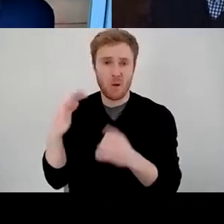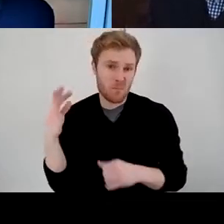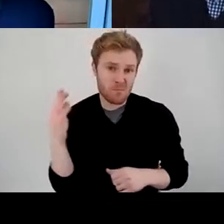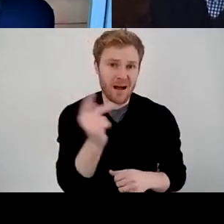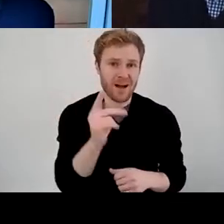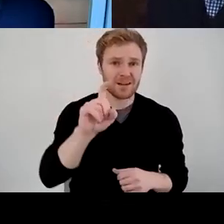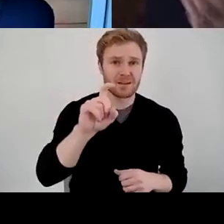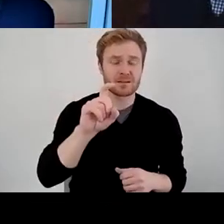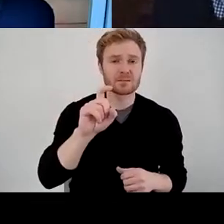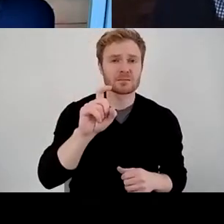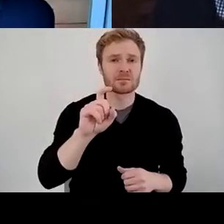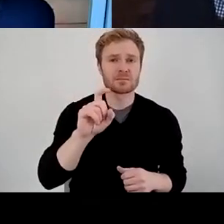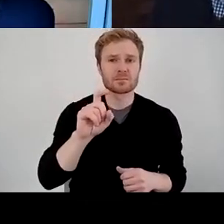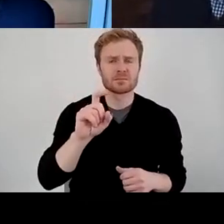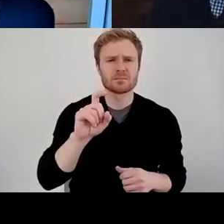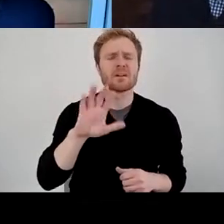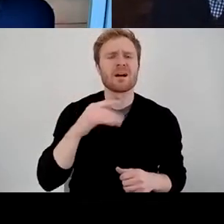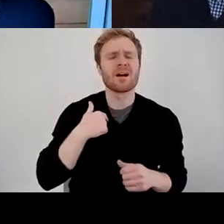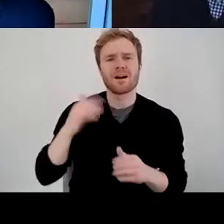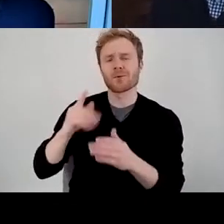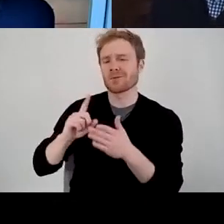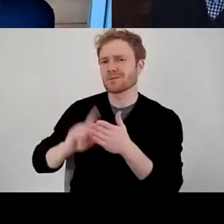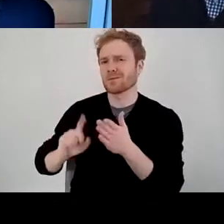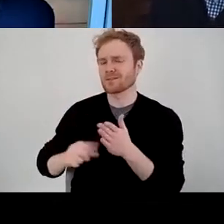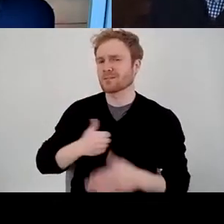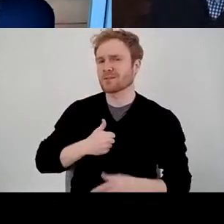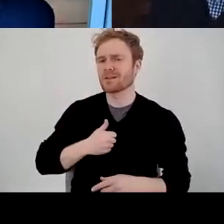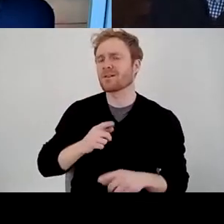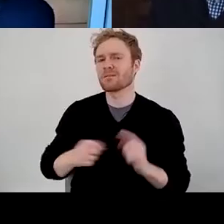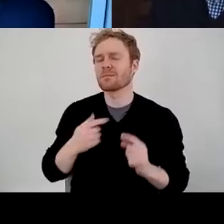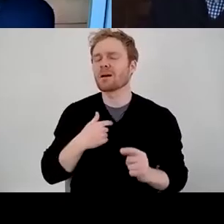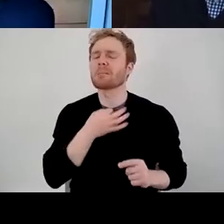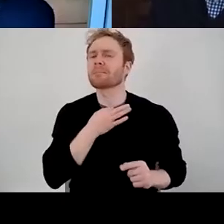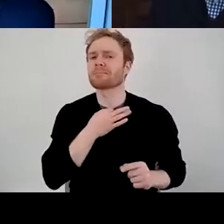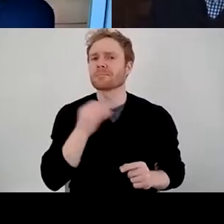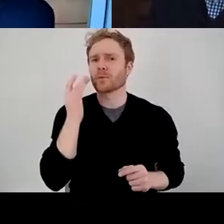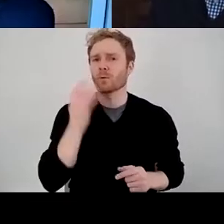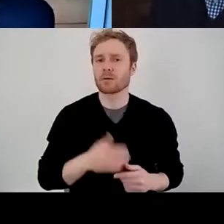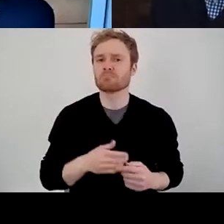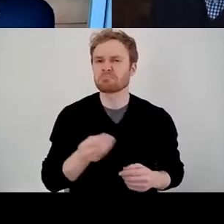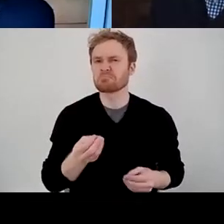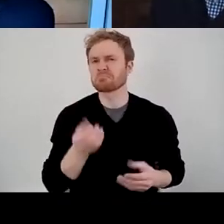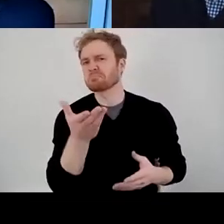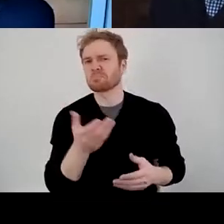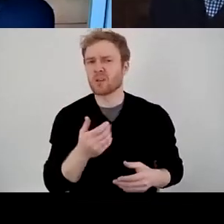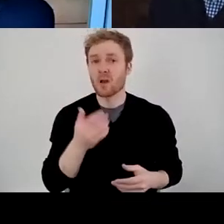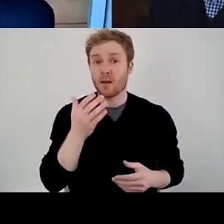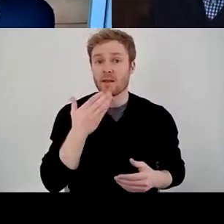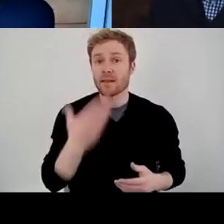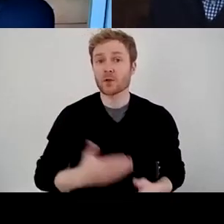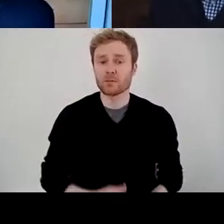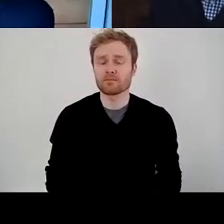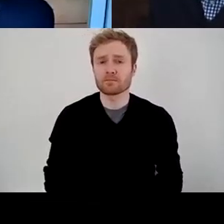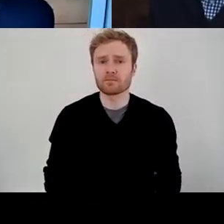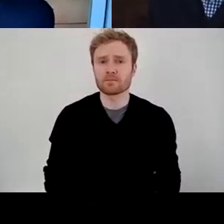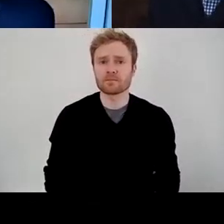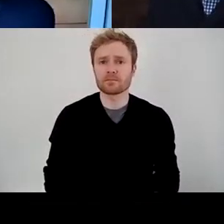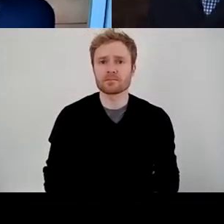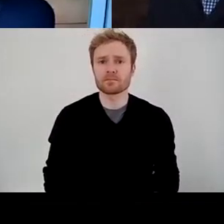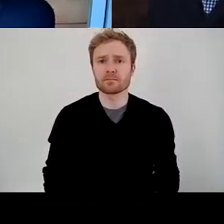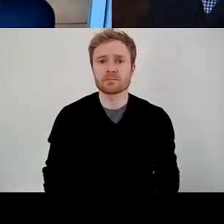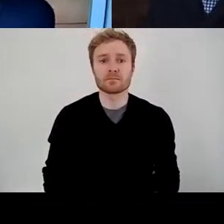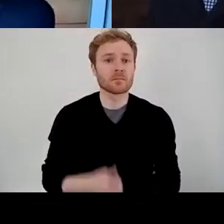elevated height, they do encroach the public right of way. I'm just curious if there's a different policy, perhaps that's not the